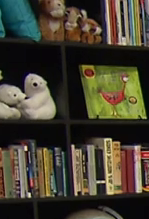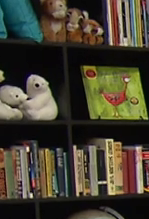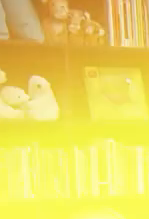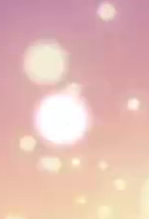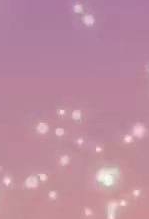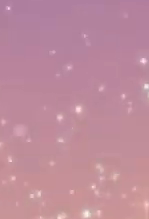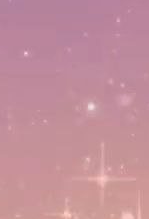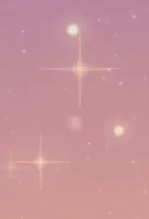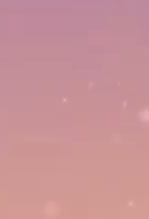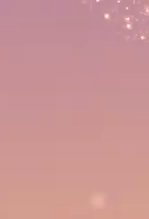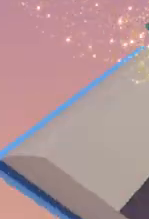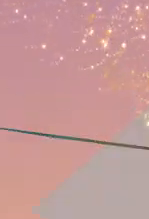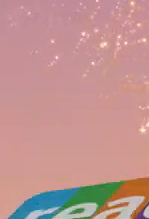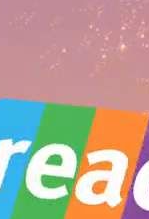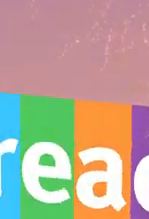soon.